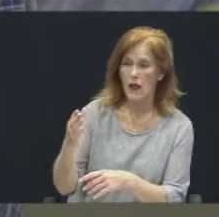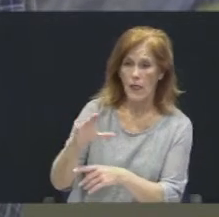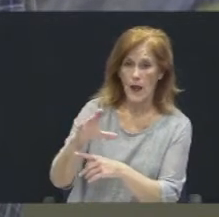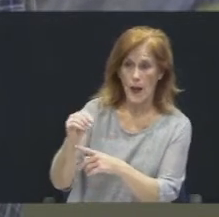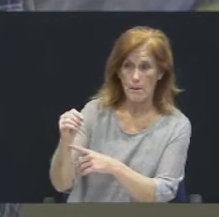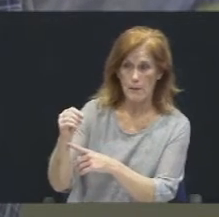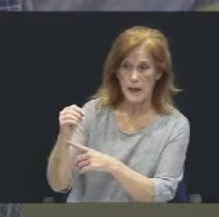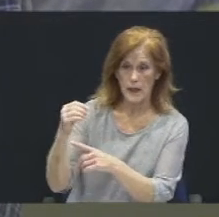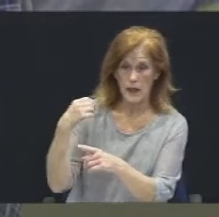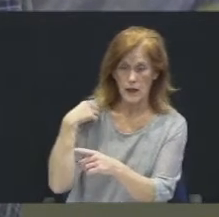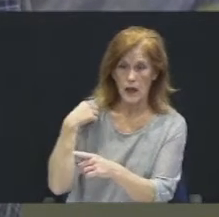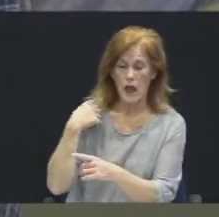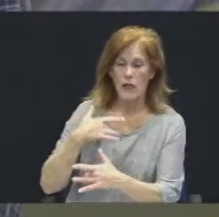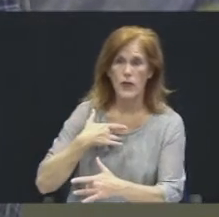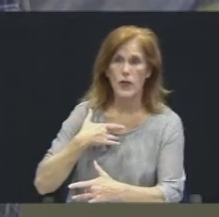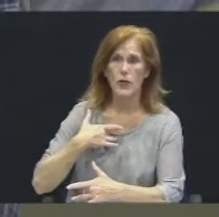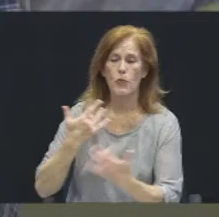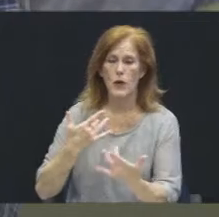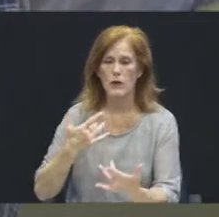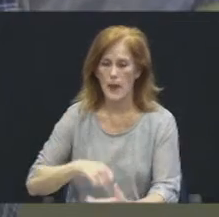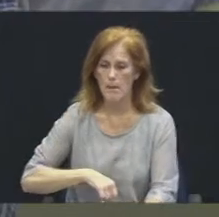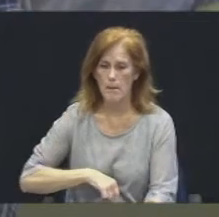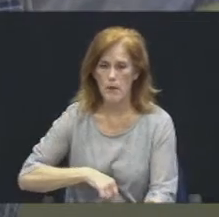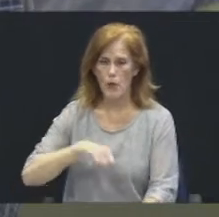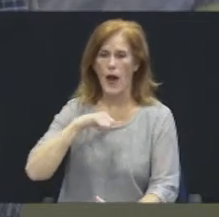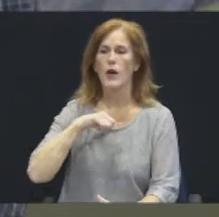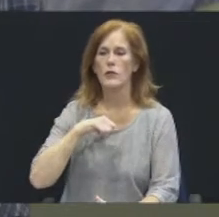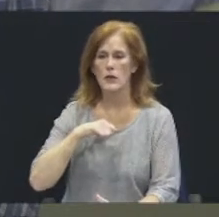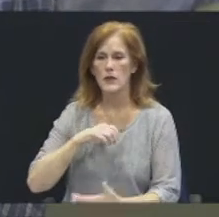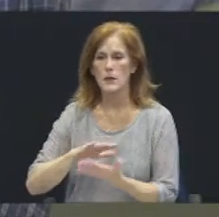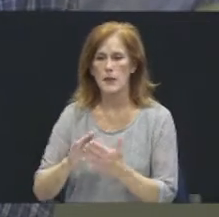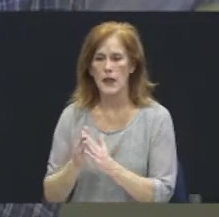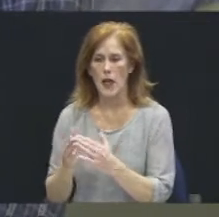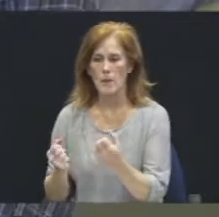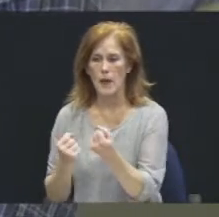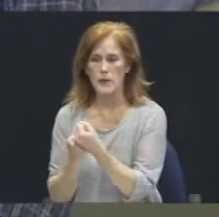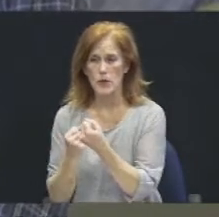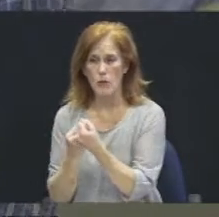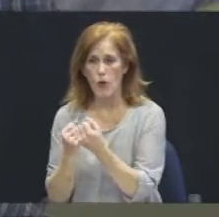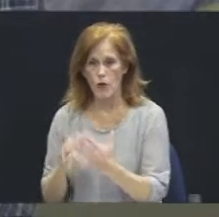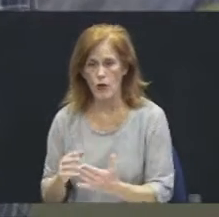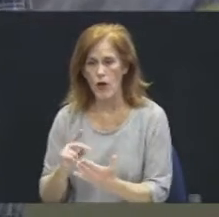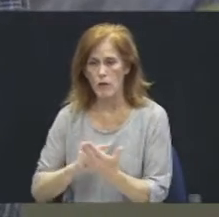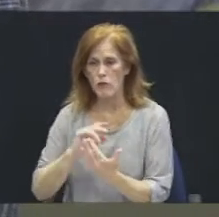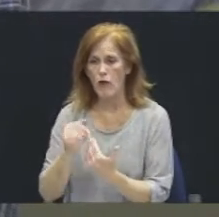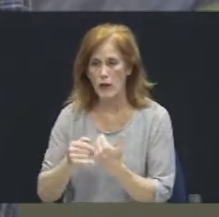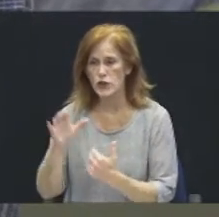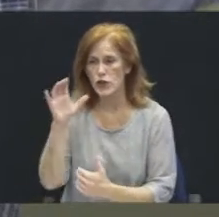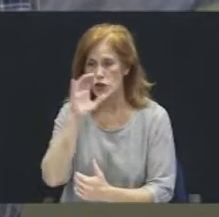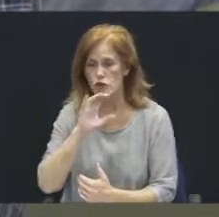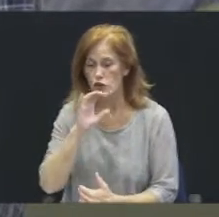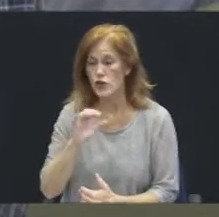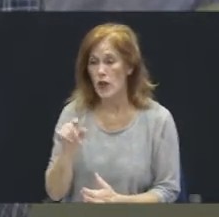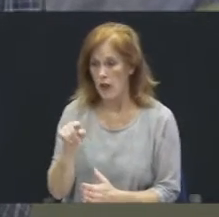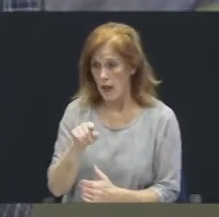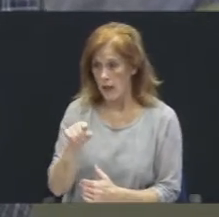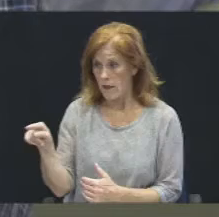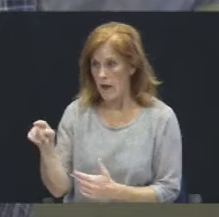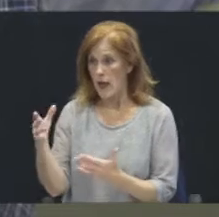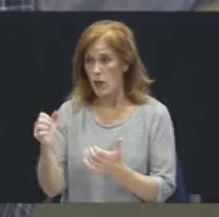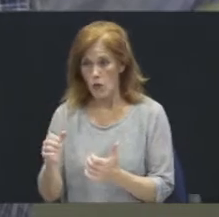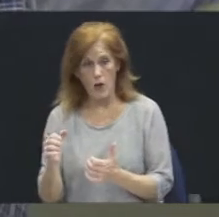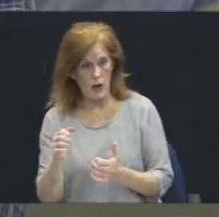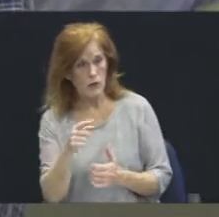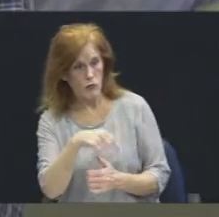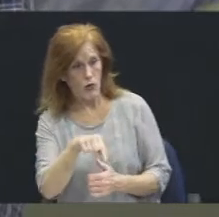thrilled and proud to be a supporter of project search. They want the individuals on campus.